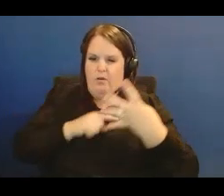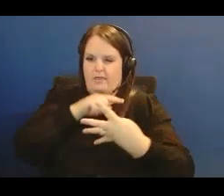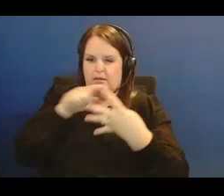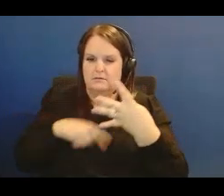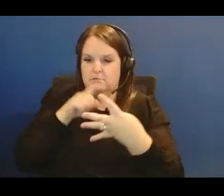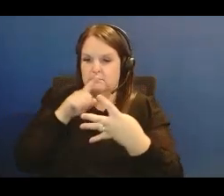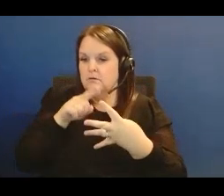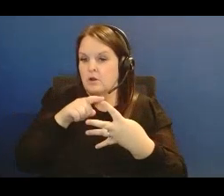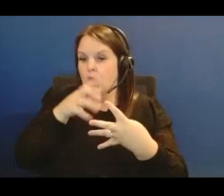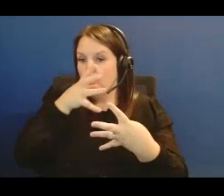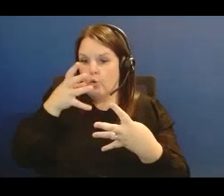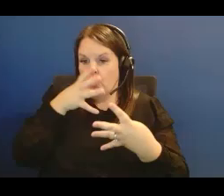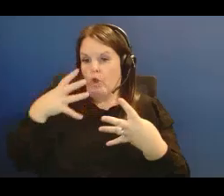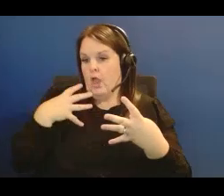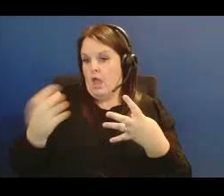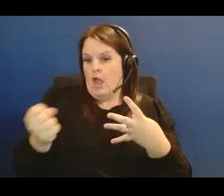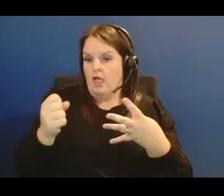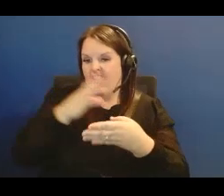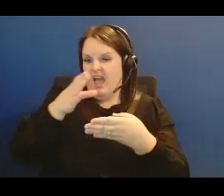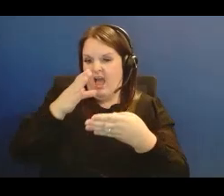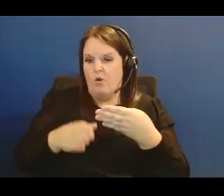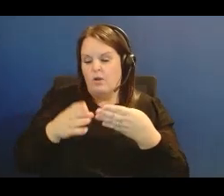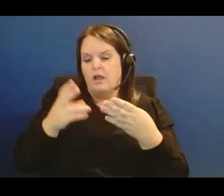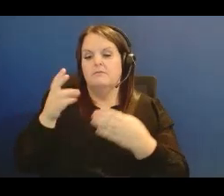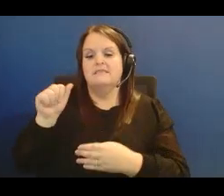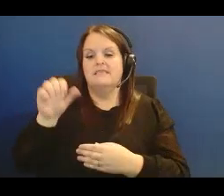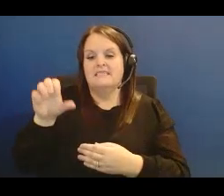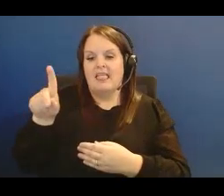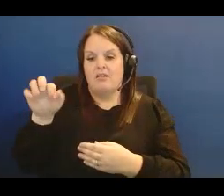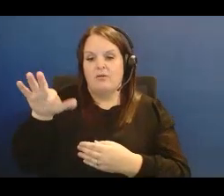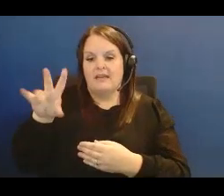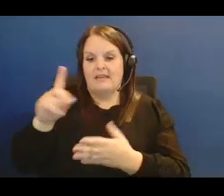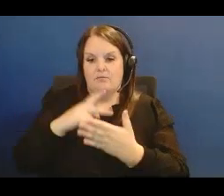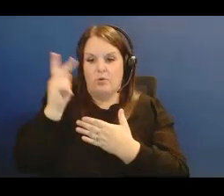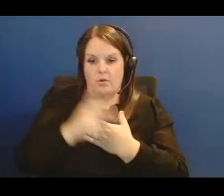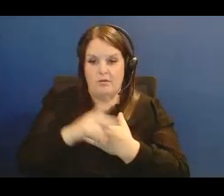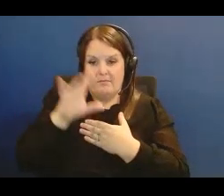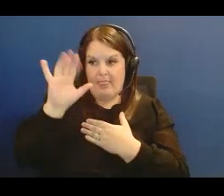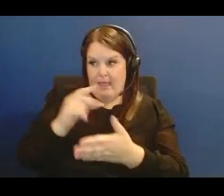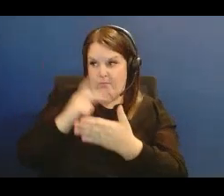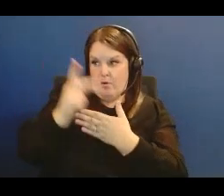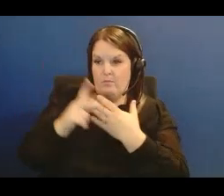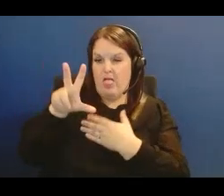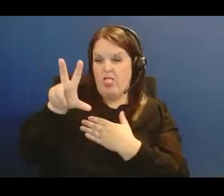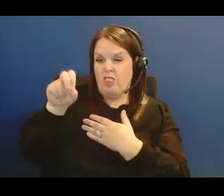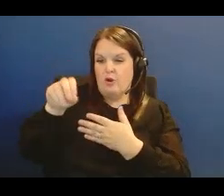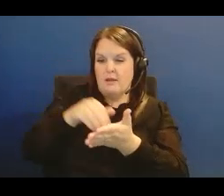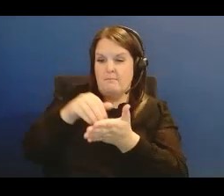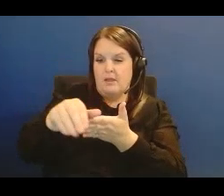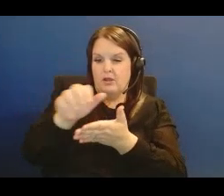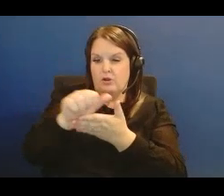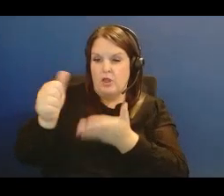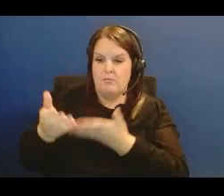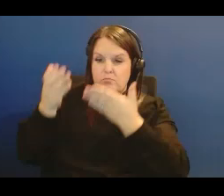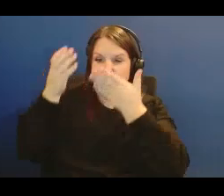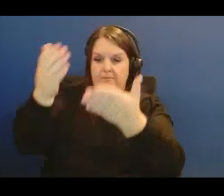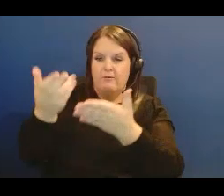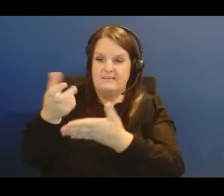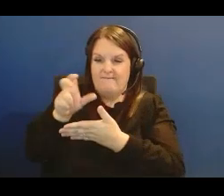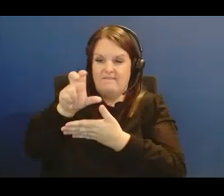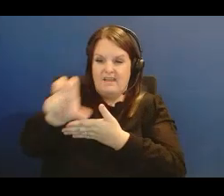first being Rural Health Outcomes Accelerator Program. So this is a $30 million proposed annual investment in value-based